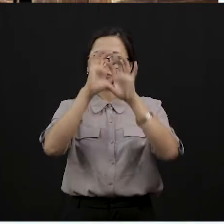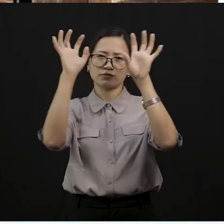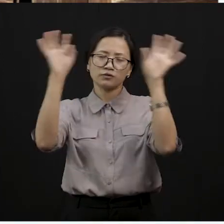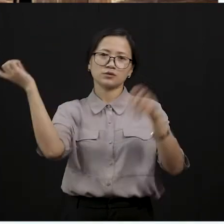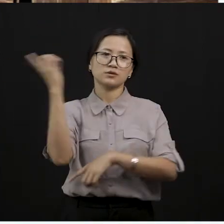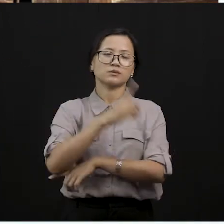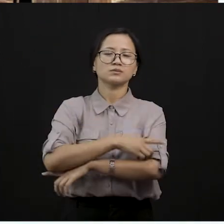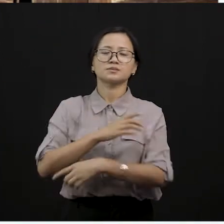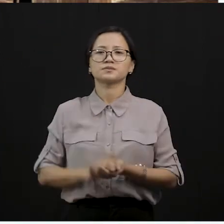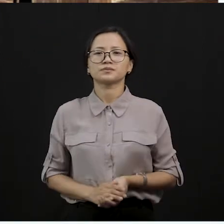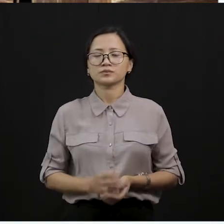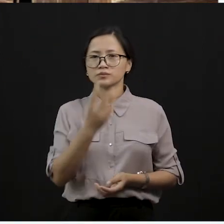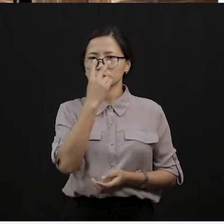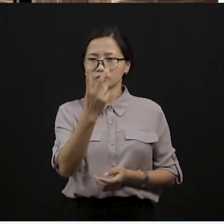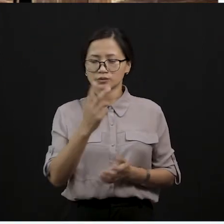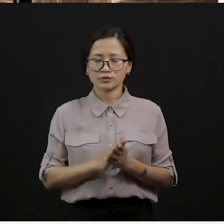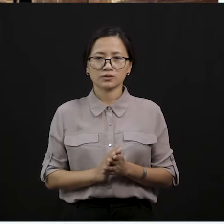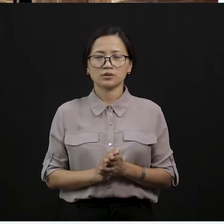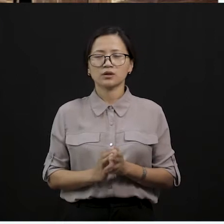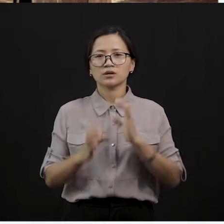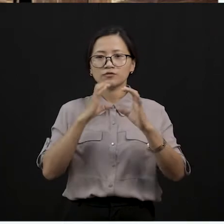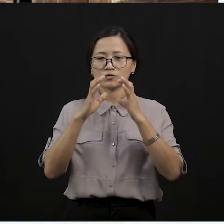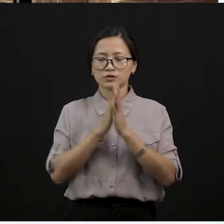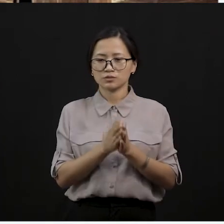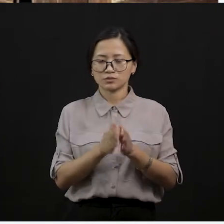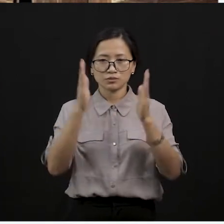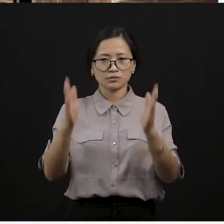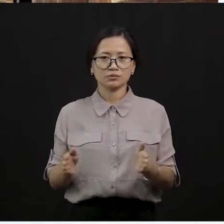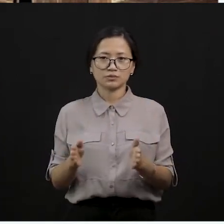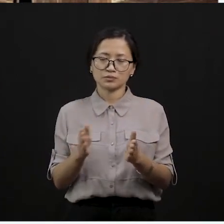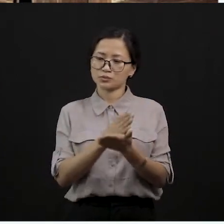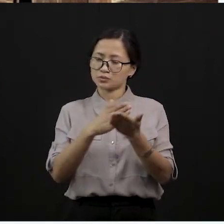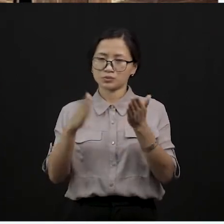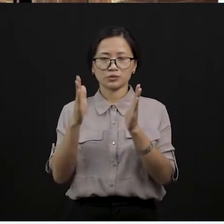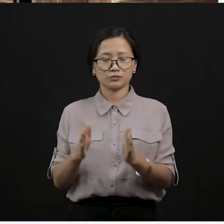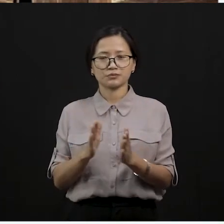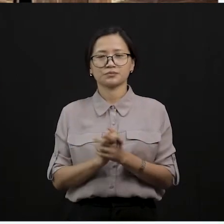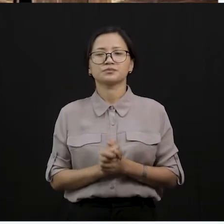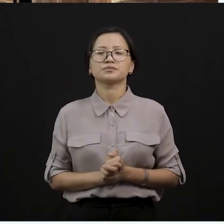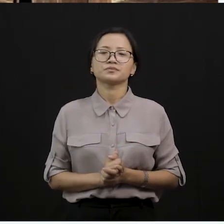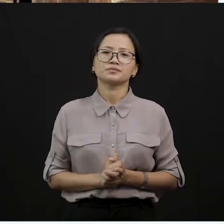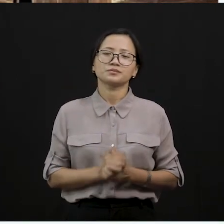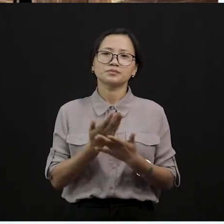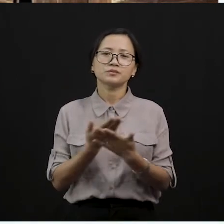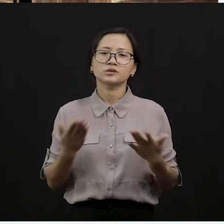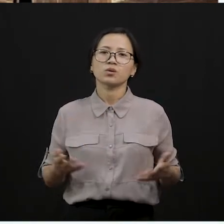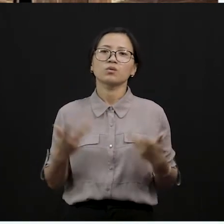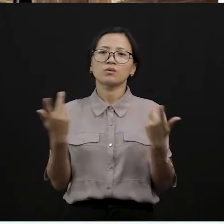the conversation between the ant and the grasshopper. So what happens in the winter